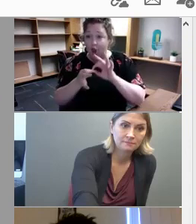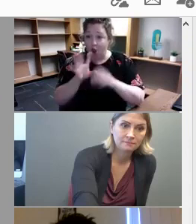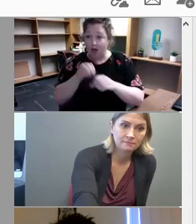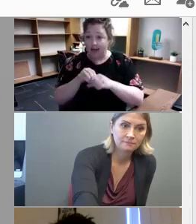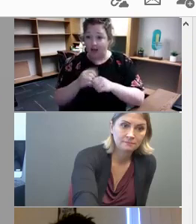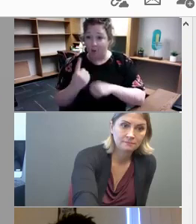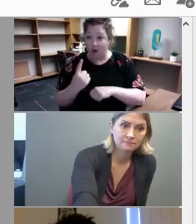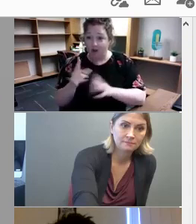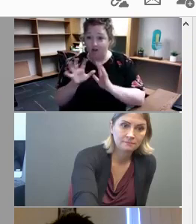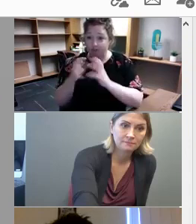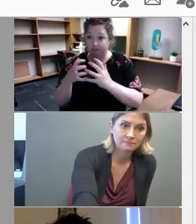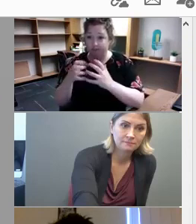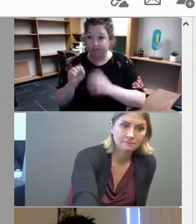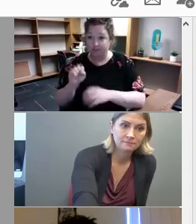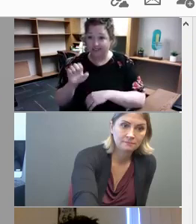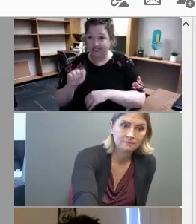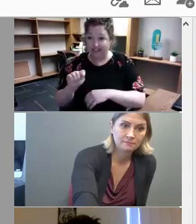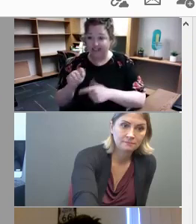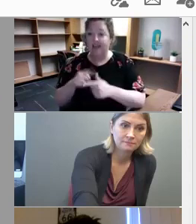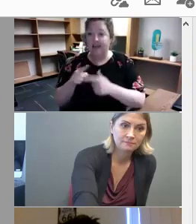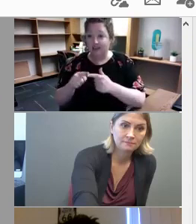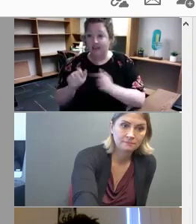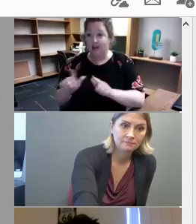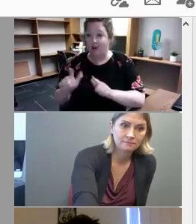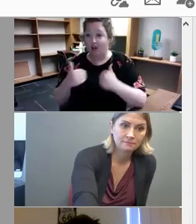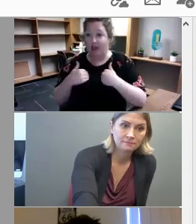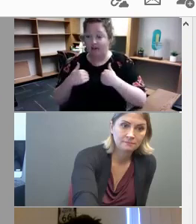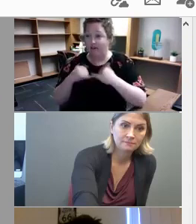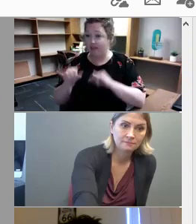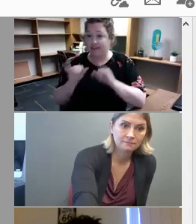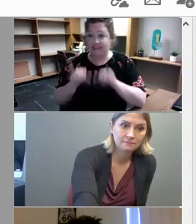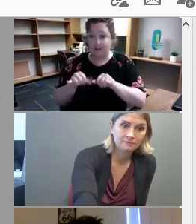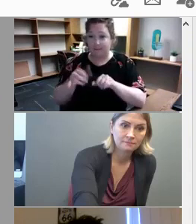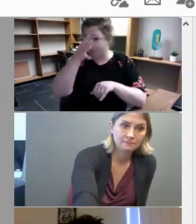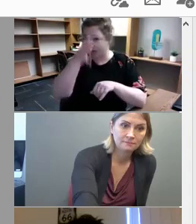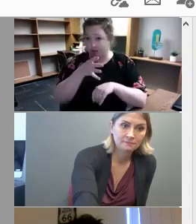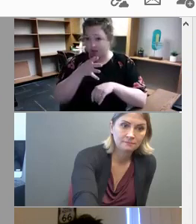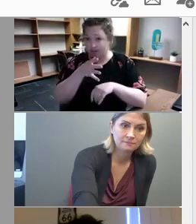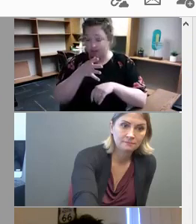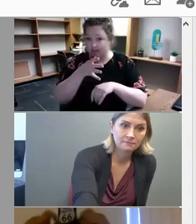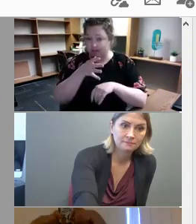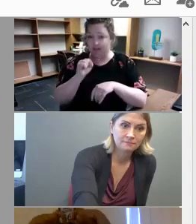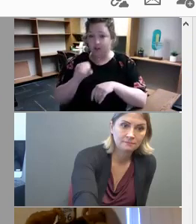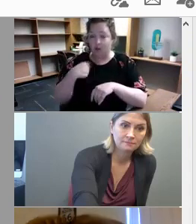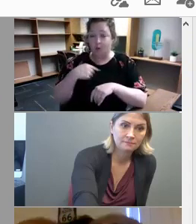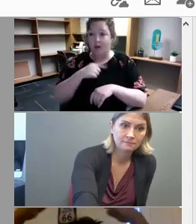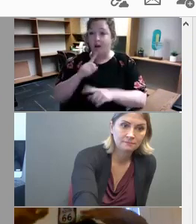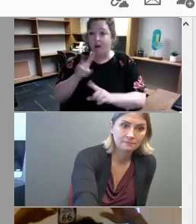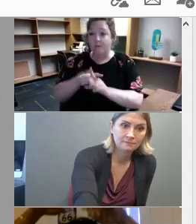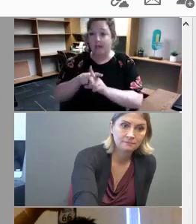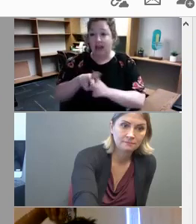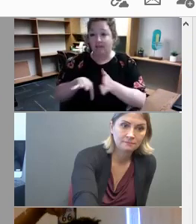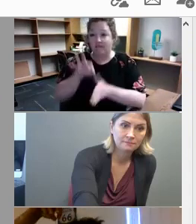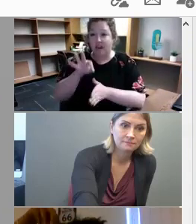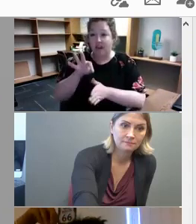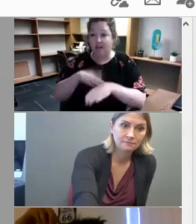Right. Exactly. So for every pair of vertices, we are applying find on it to figure out their